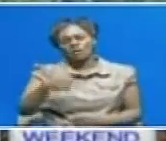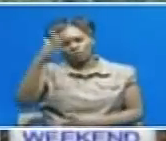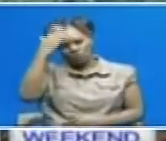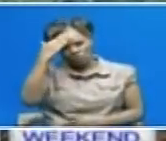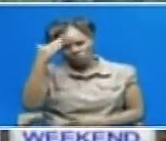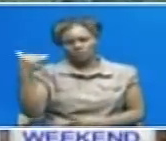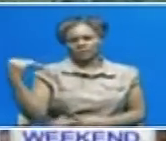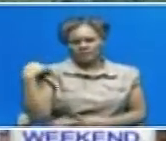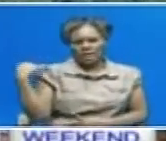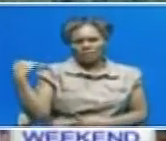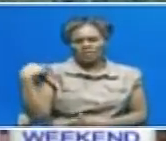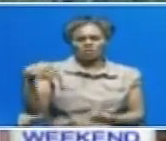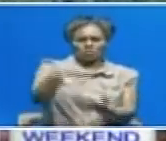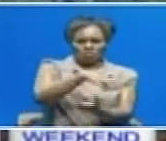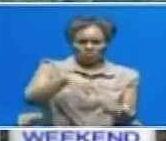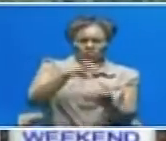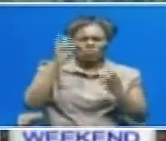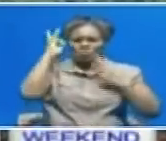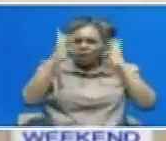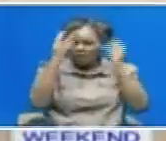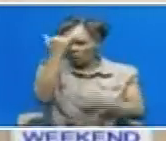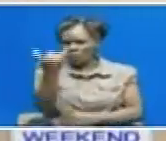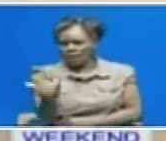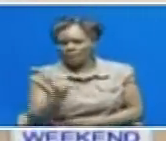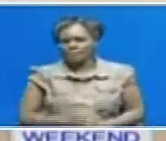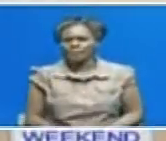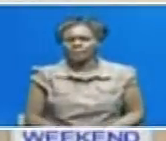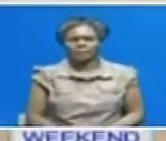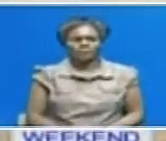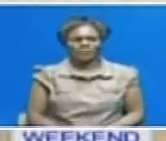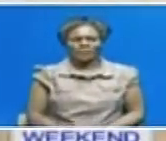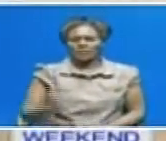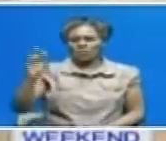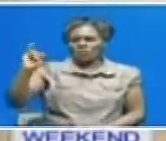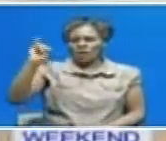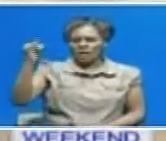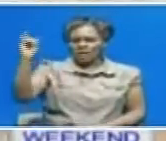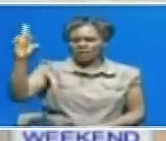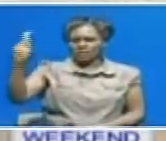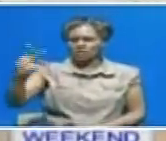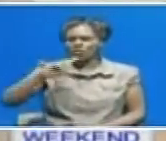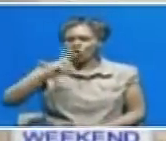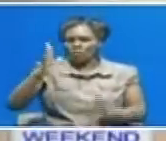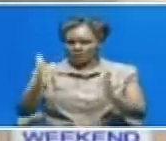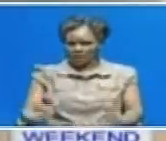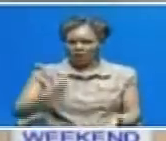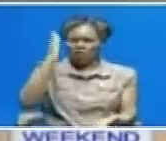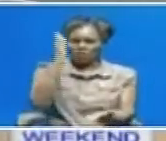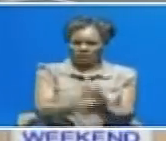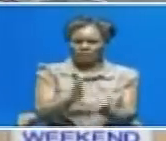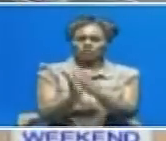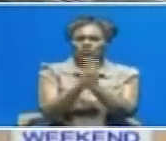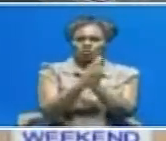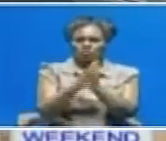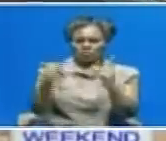still disturbed and confused, wondering why. Wajir County Commander Samuel Mukindia confirmed the narrative that the